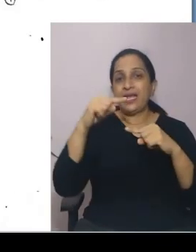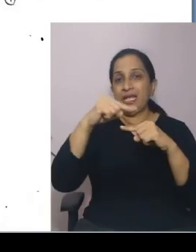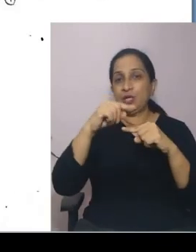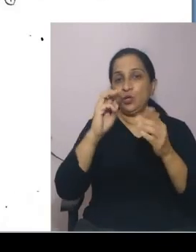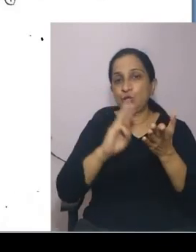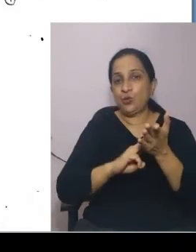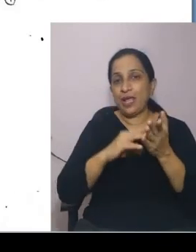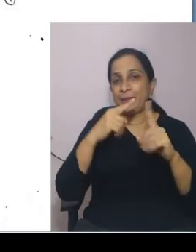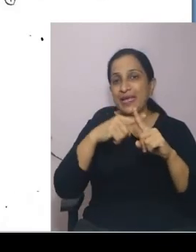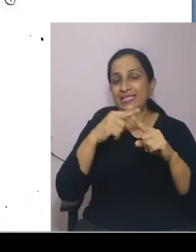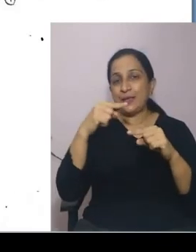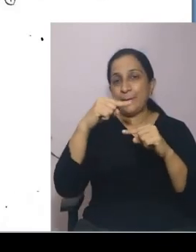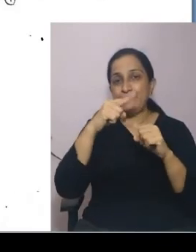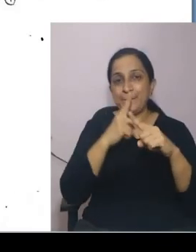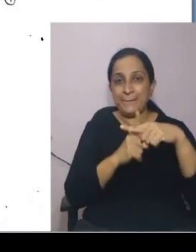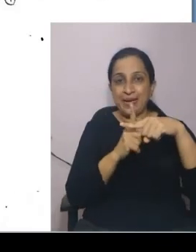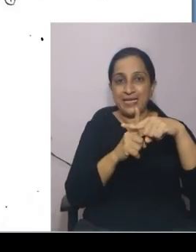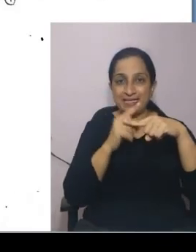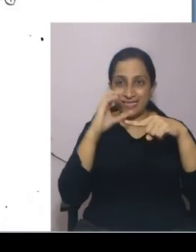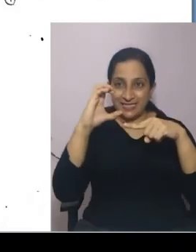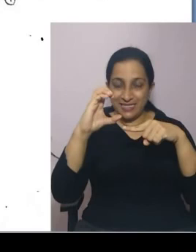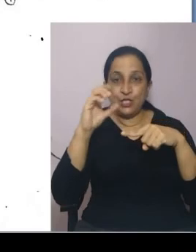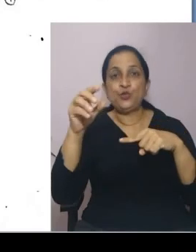c. Okay, and then